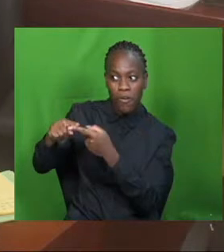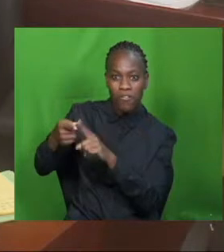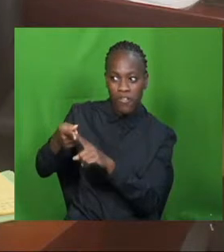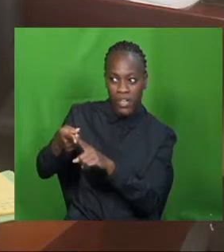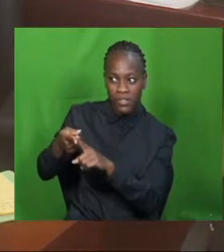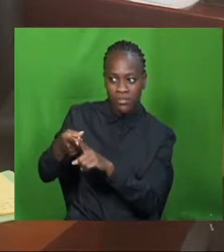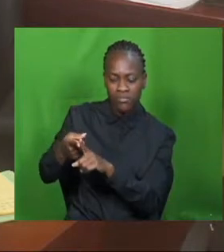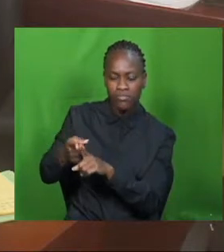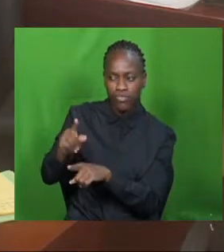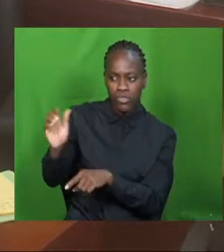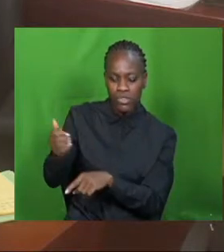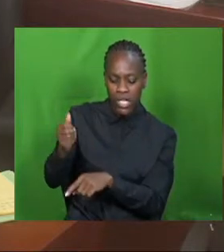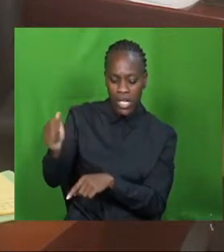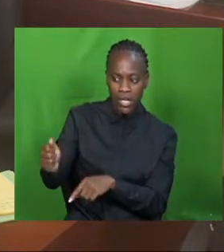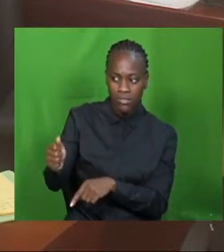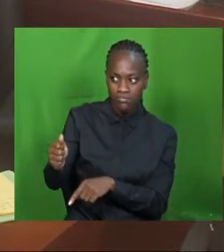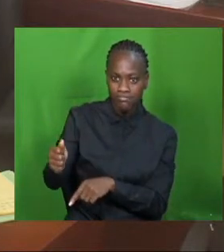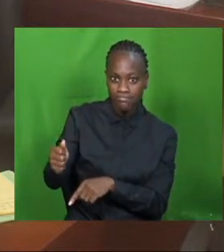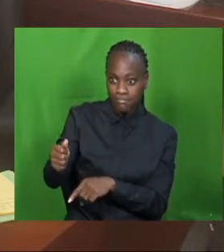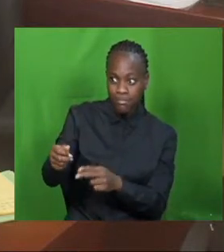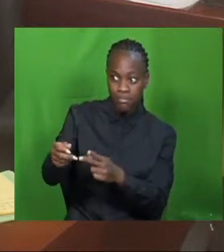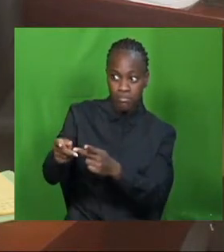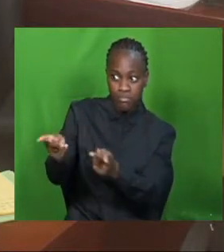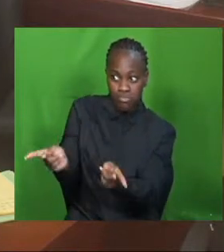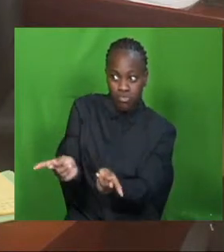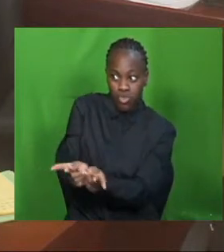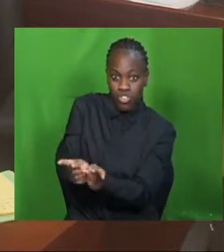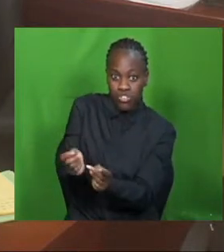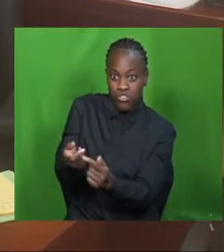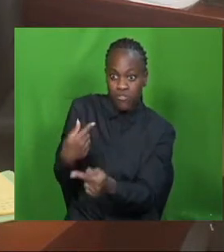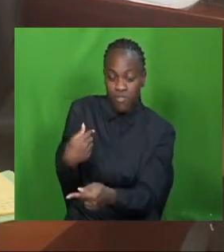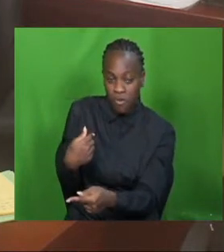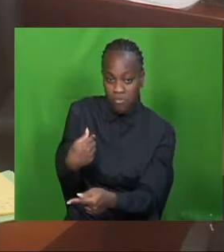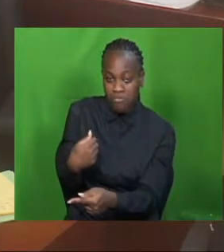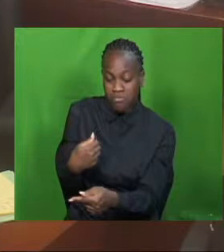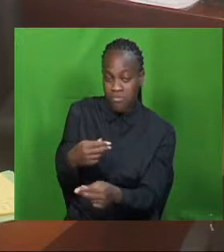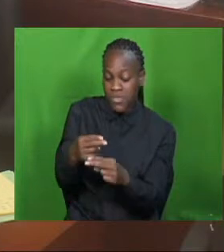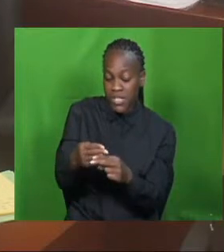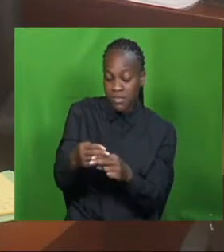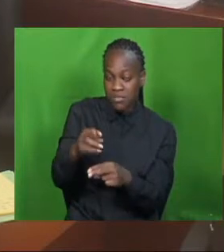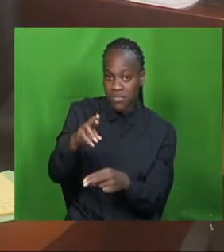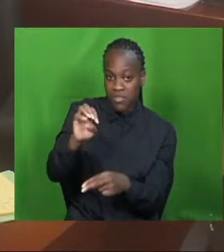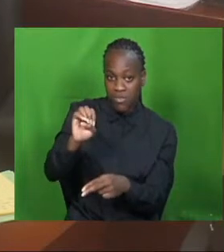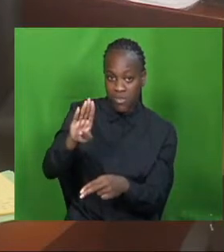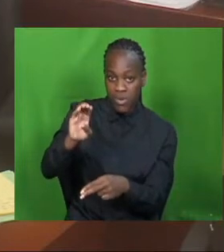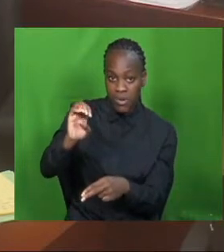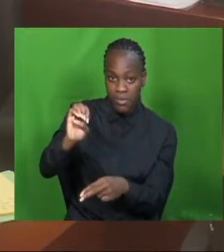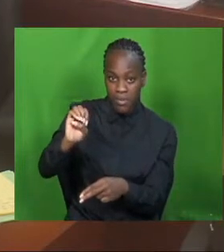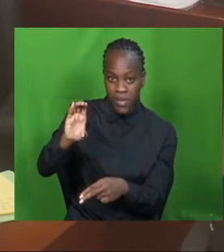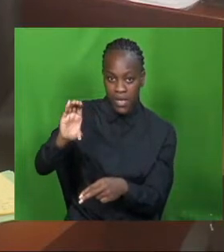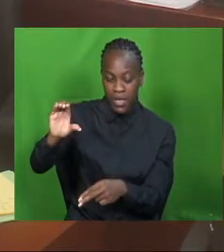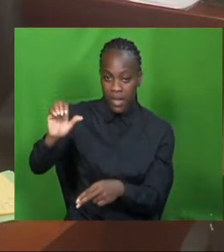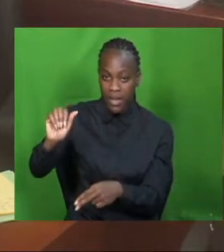subvents the association to the tune of $60,000. The Speaker, they have never